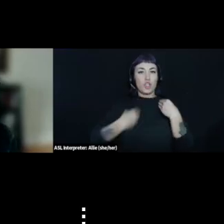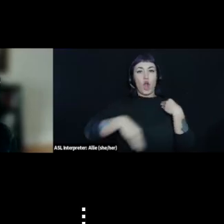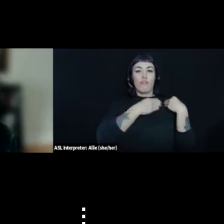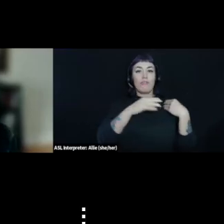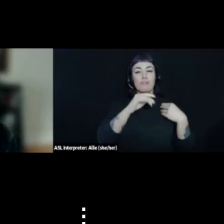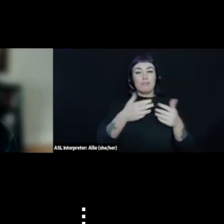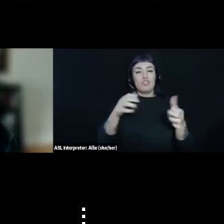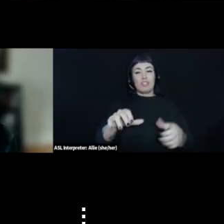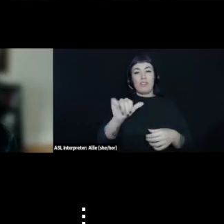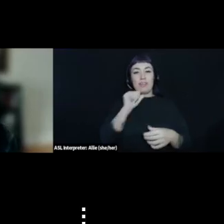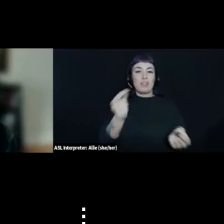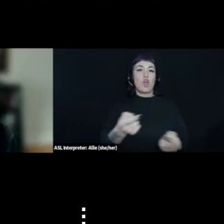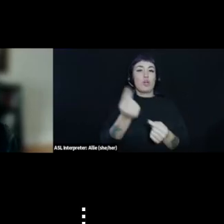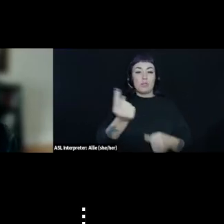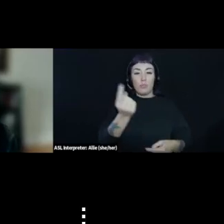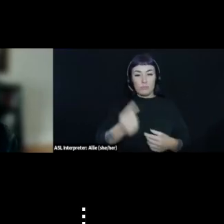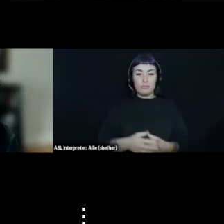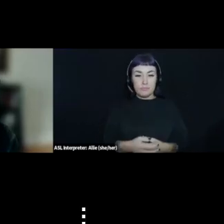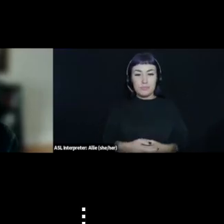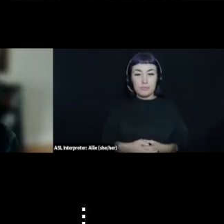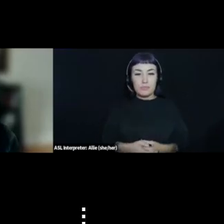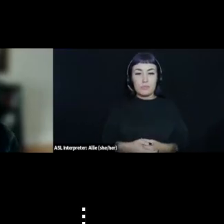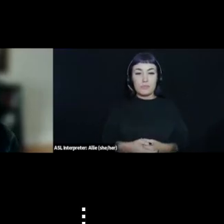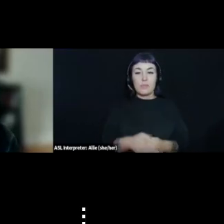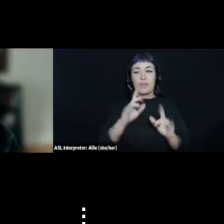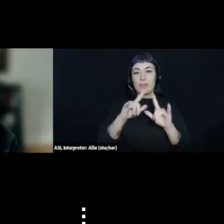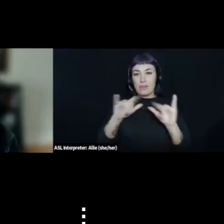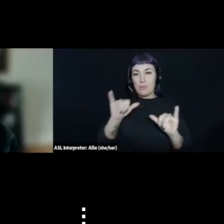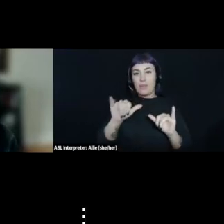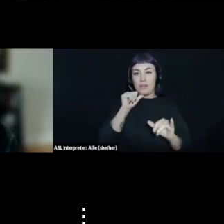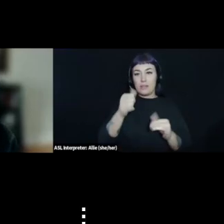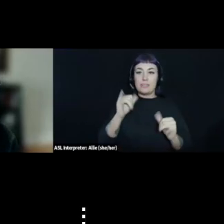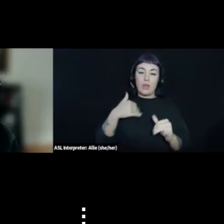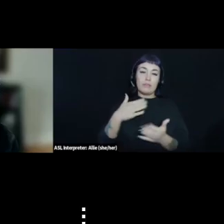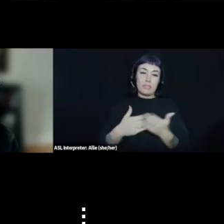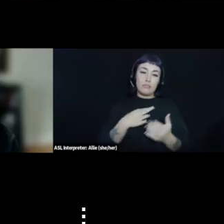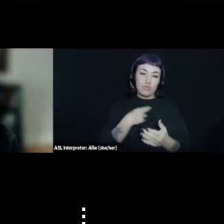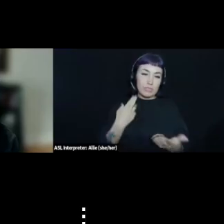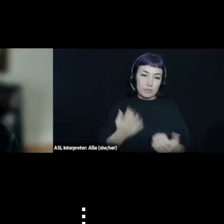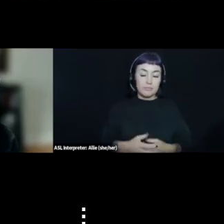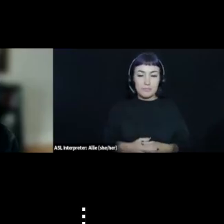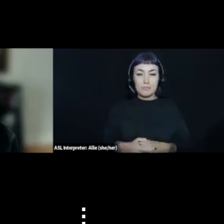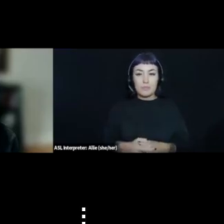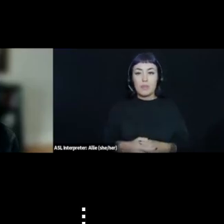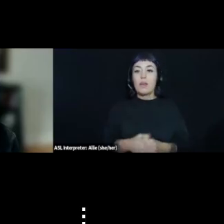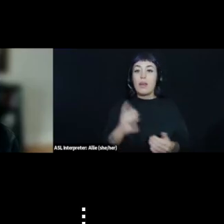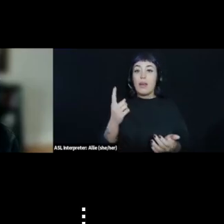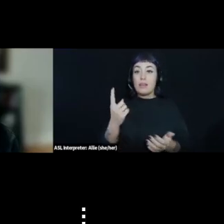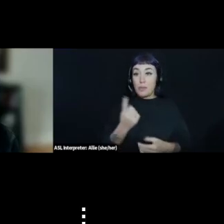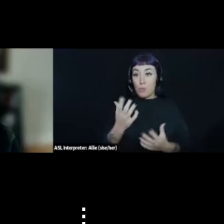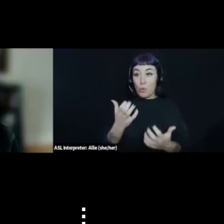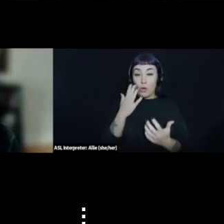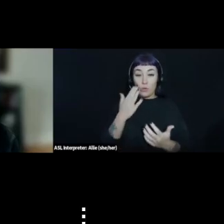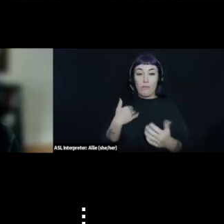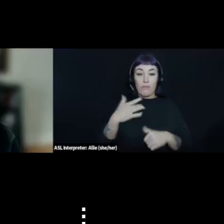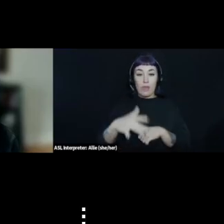going to harm somebody. At the same time, that does still carry some degree of risk. Something you want to have on